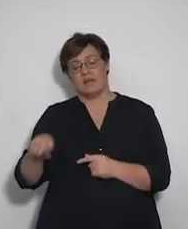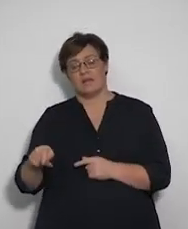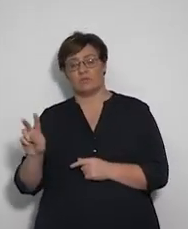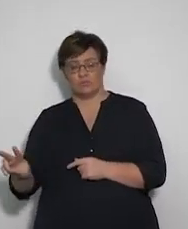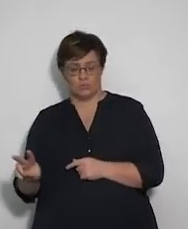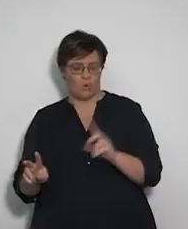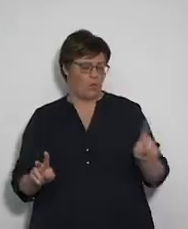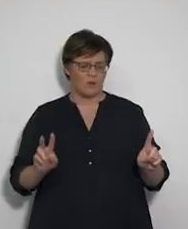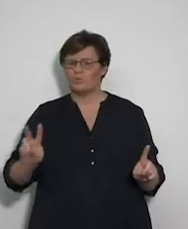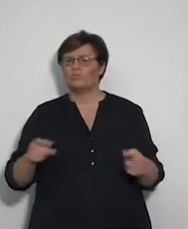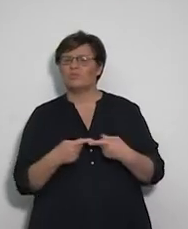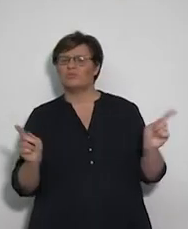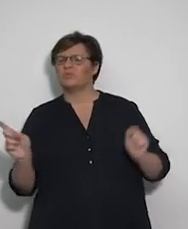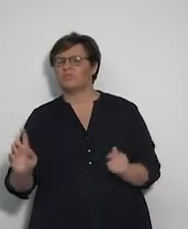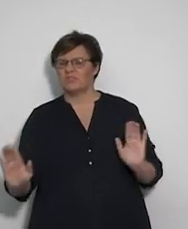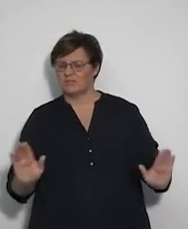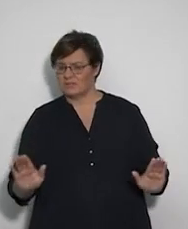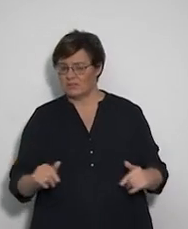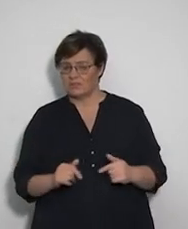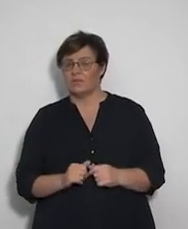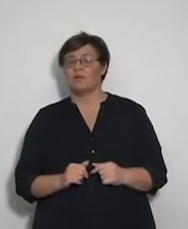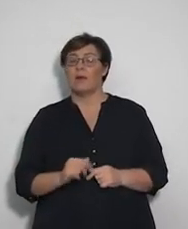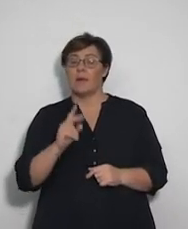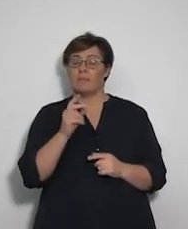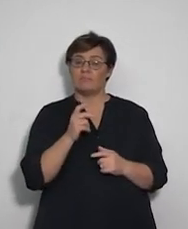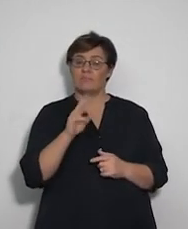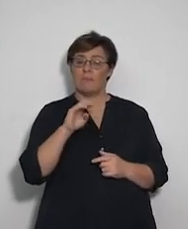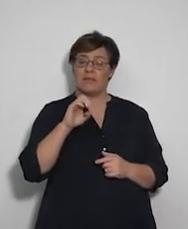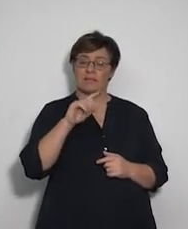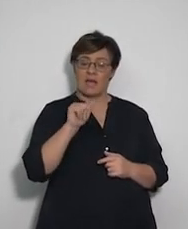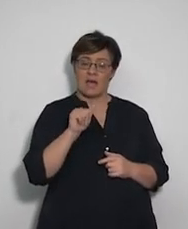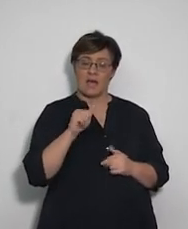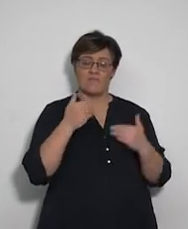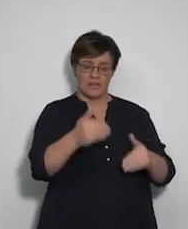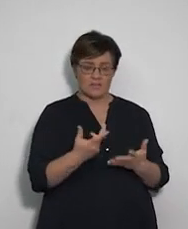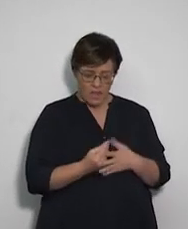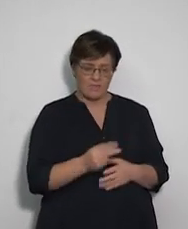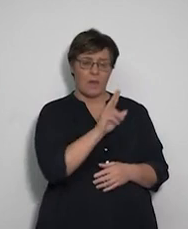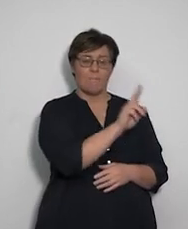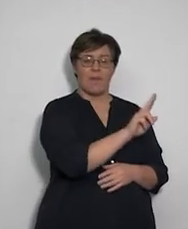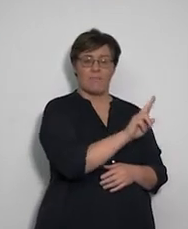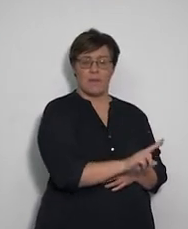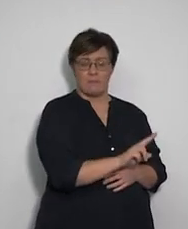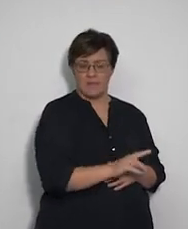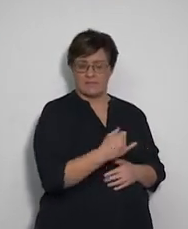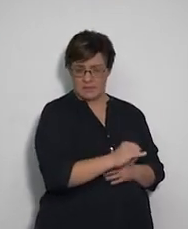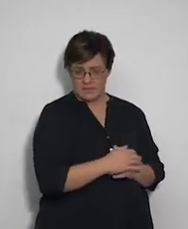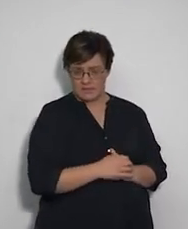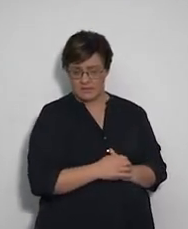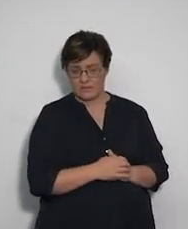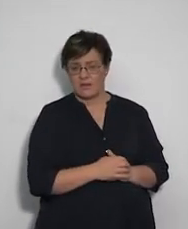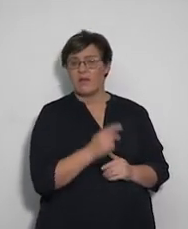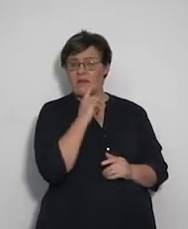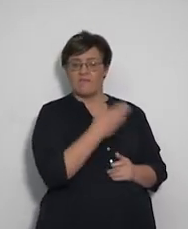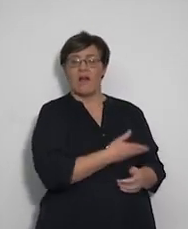metaphase 2. Guys, during metaphase 1, it's important that we recognize that we still have pairs of chromosomes. So when these